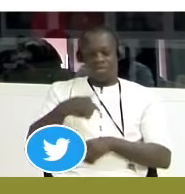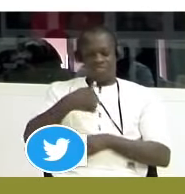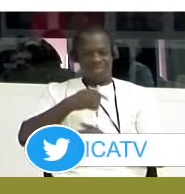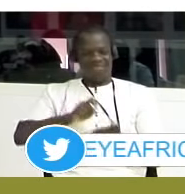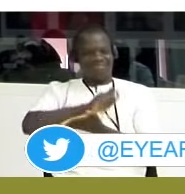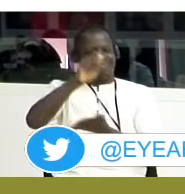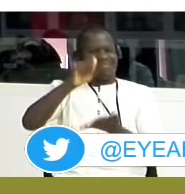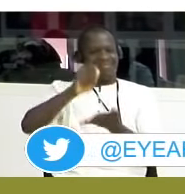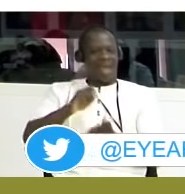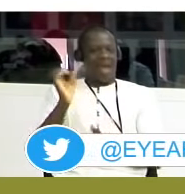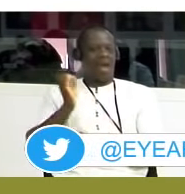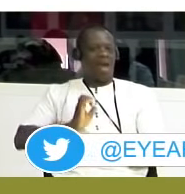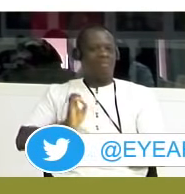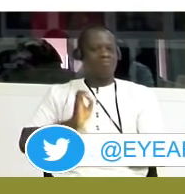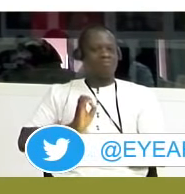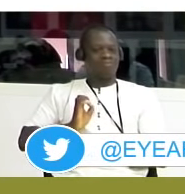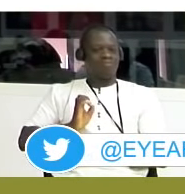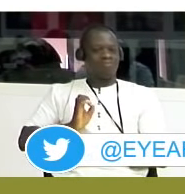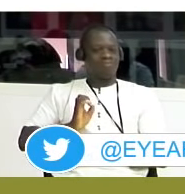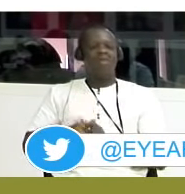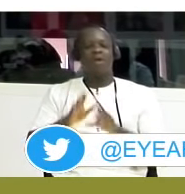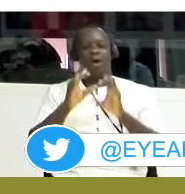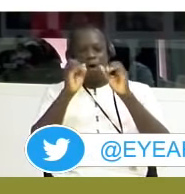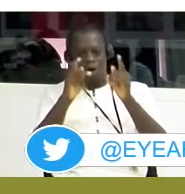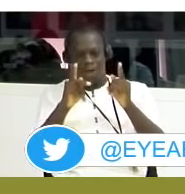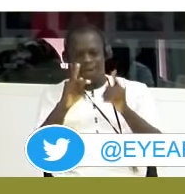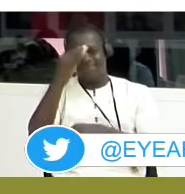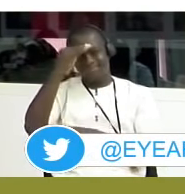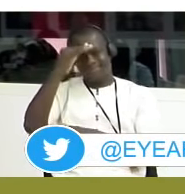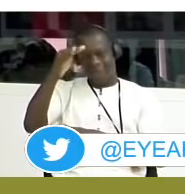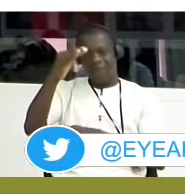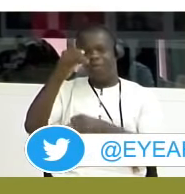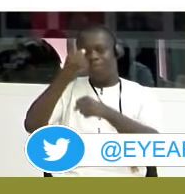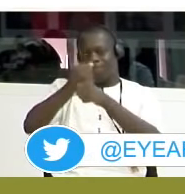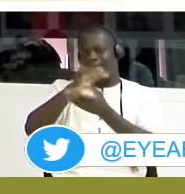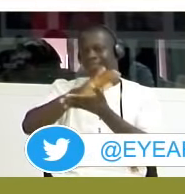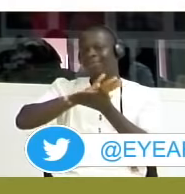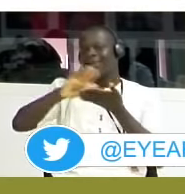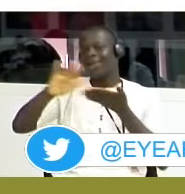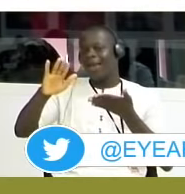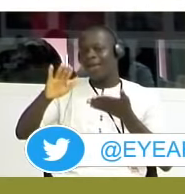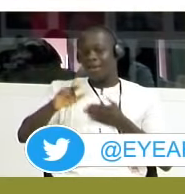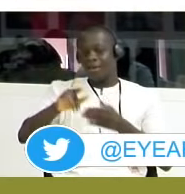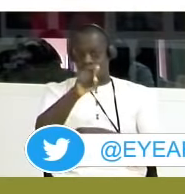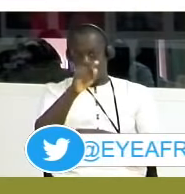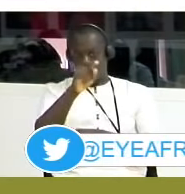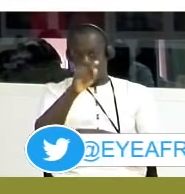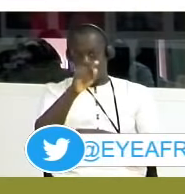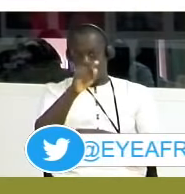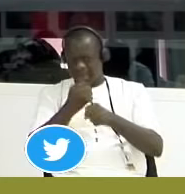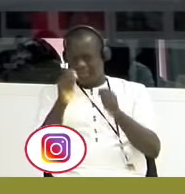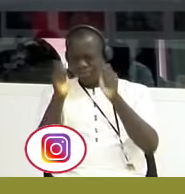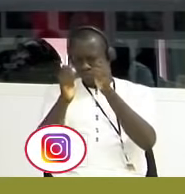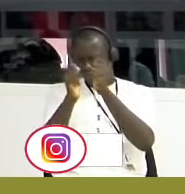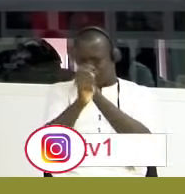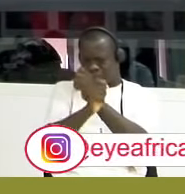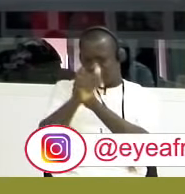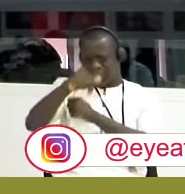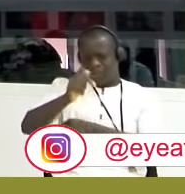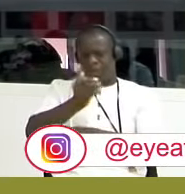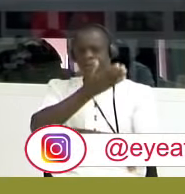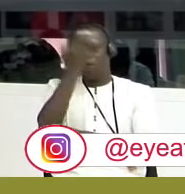it. You're yet to sign it. Okay. Thank you for that clarification. But you did make some changes this morning.